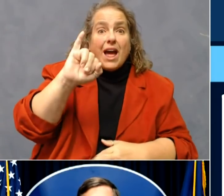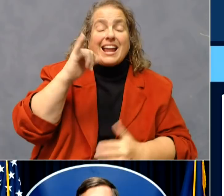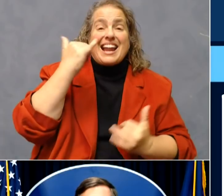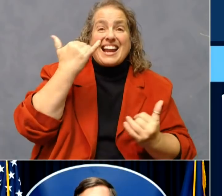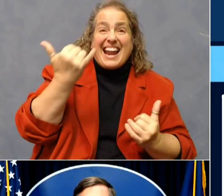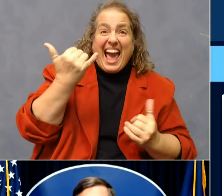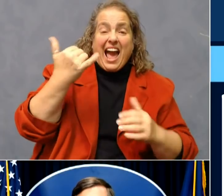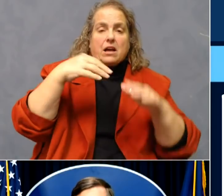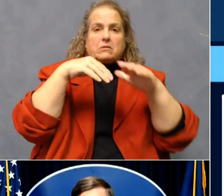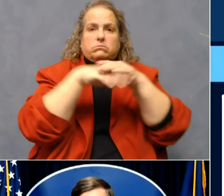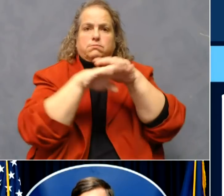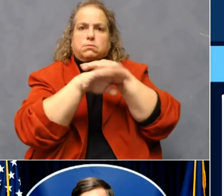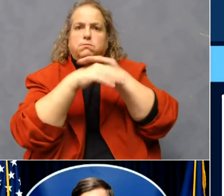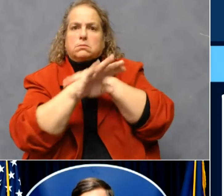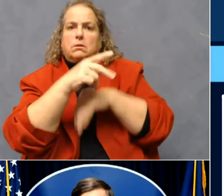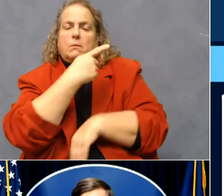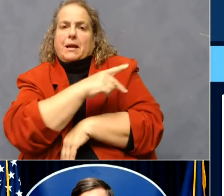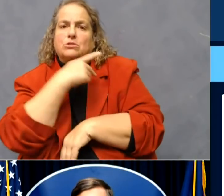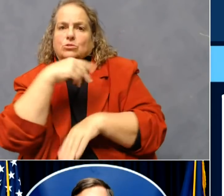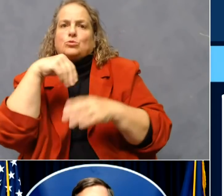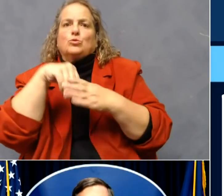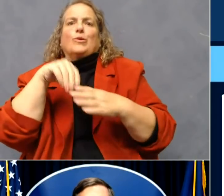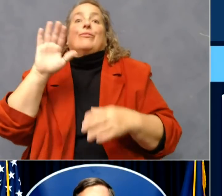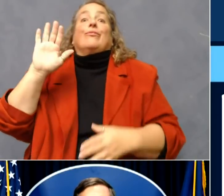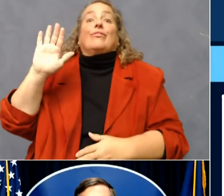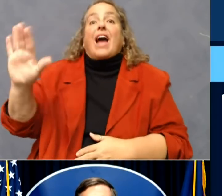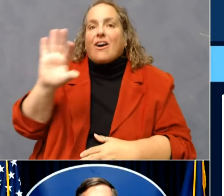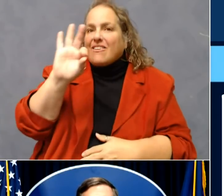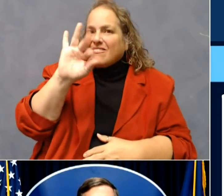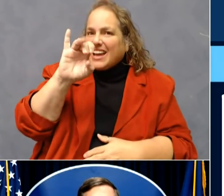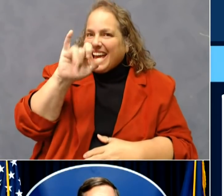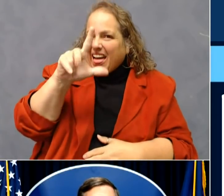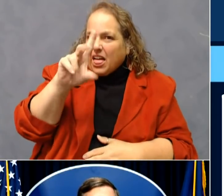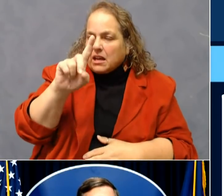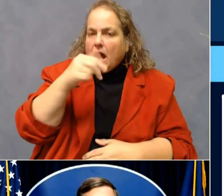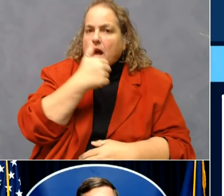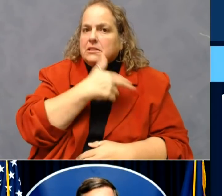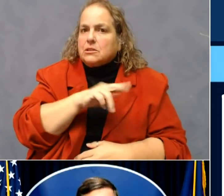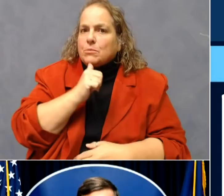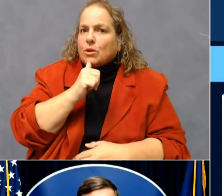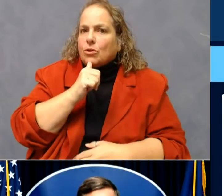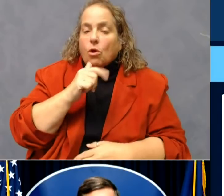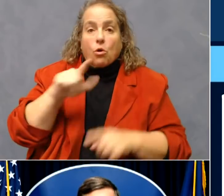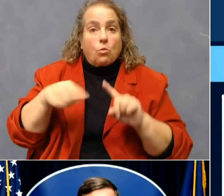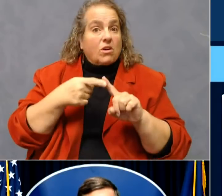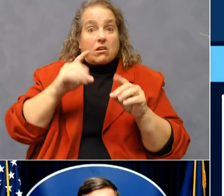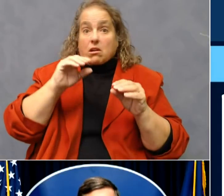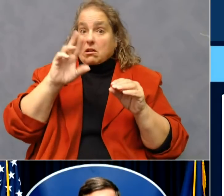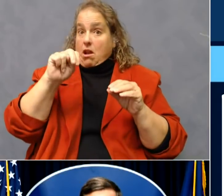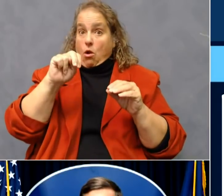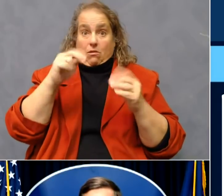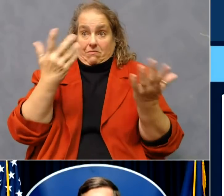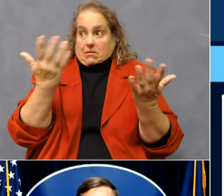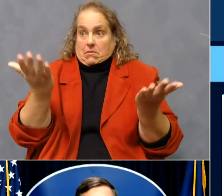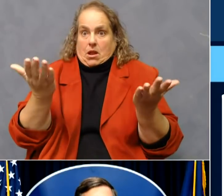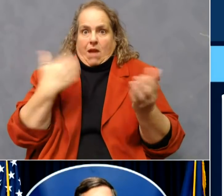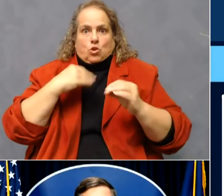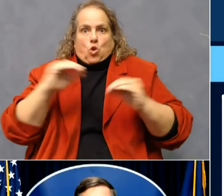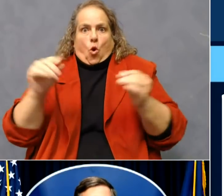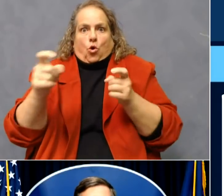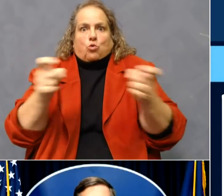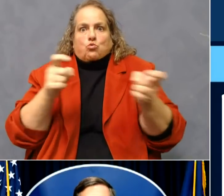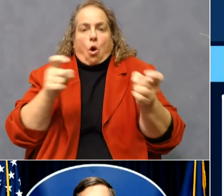week, to their field hospital. It shows when you have uncontrolled growth in cases, you have